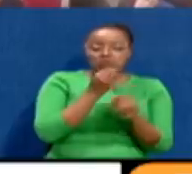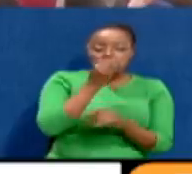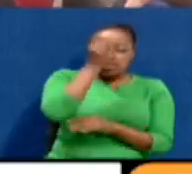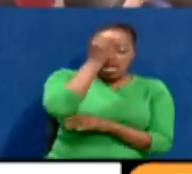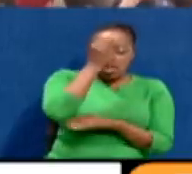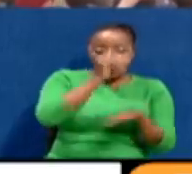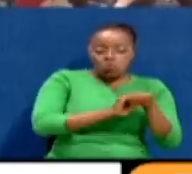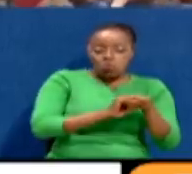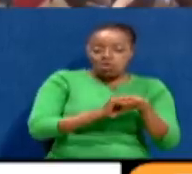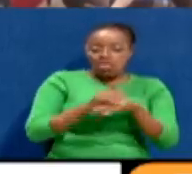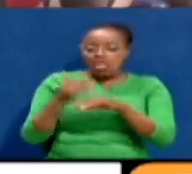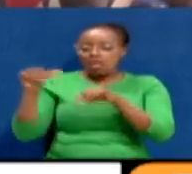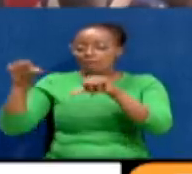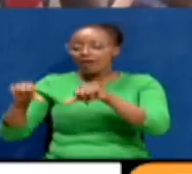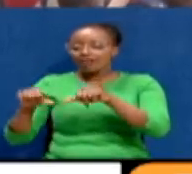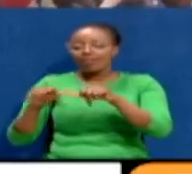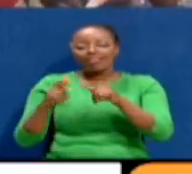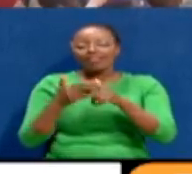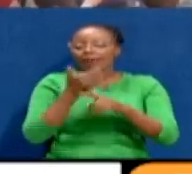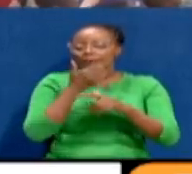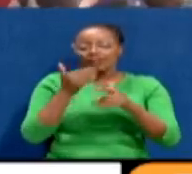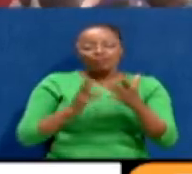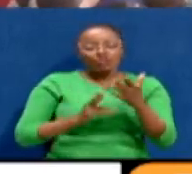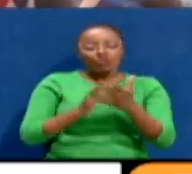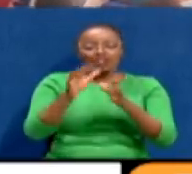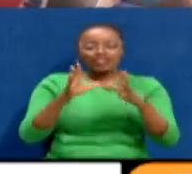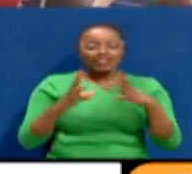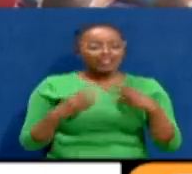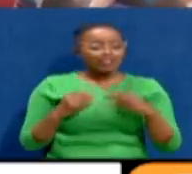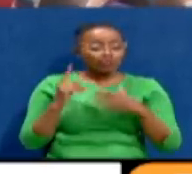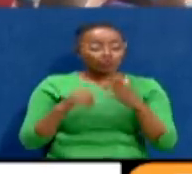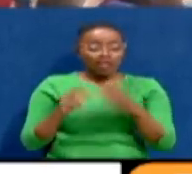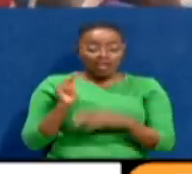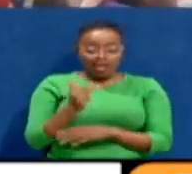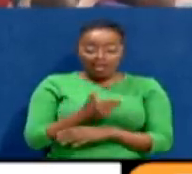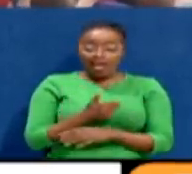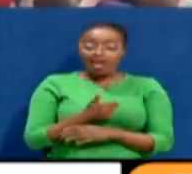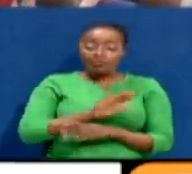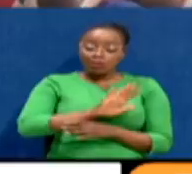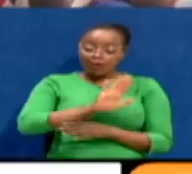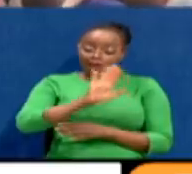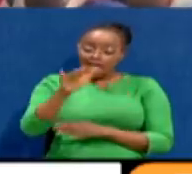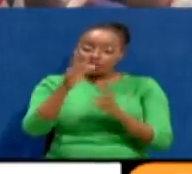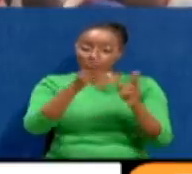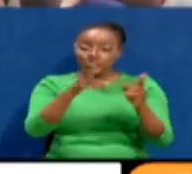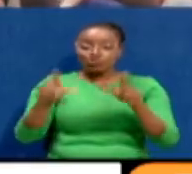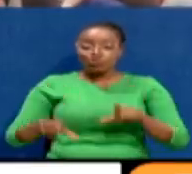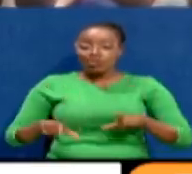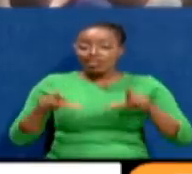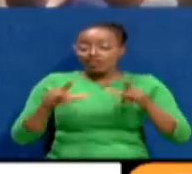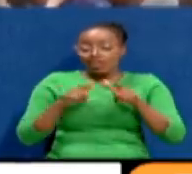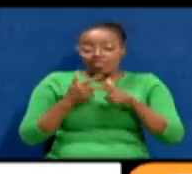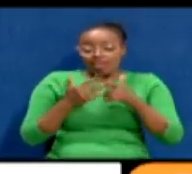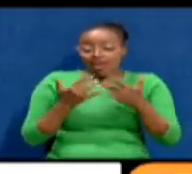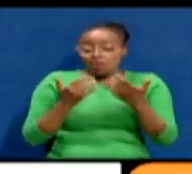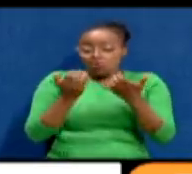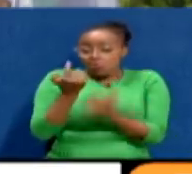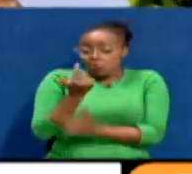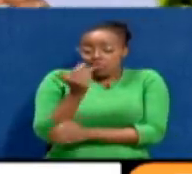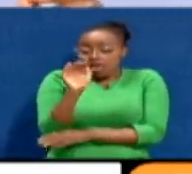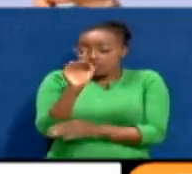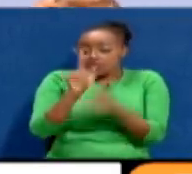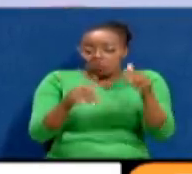Let us be frank and accept that we are moving to a stage where we are going back to normal life. And so just ask ourselves, is the